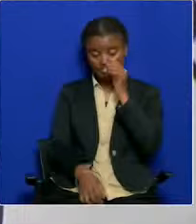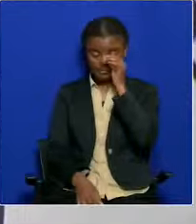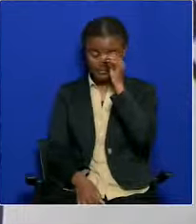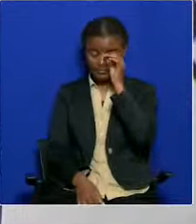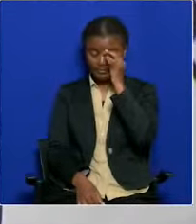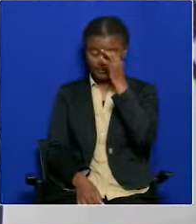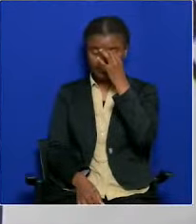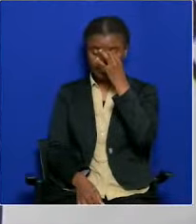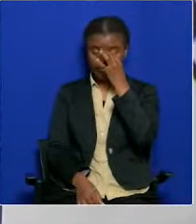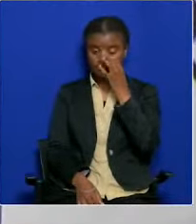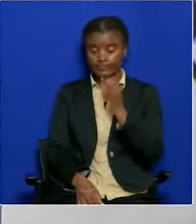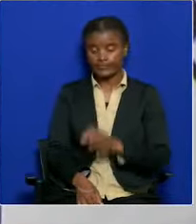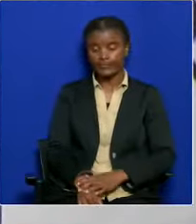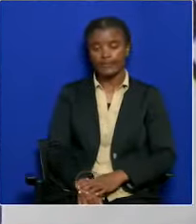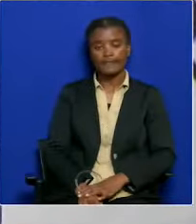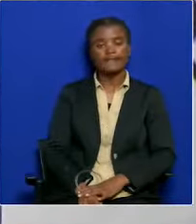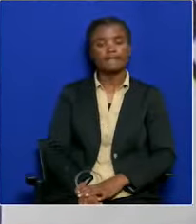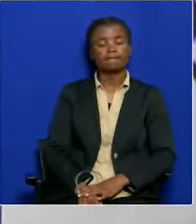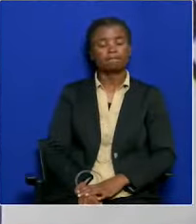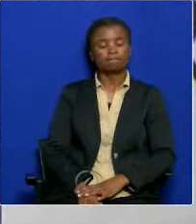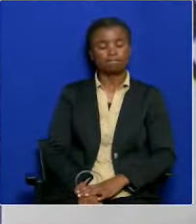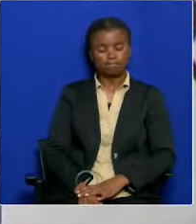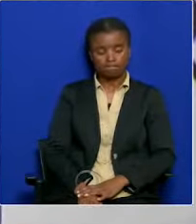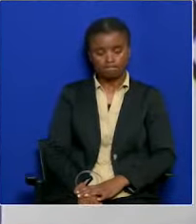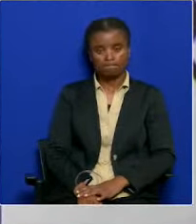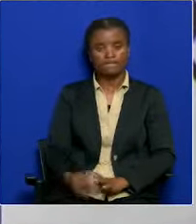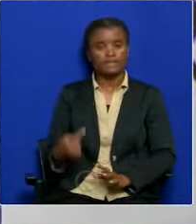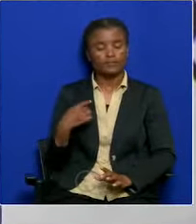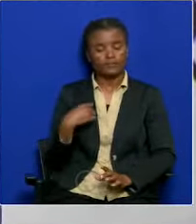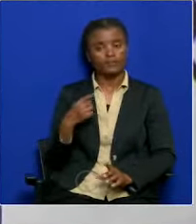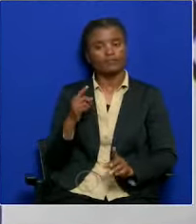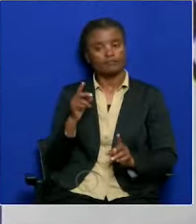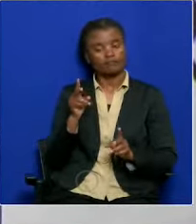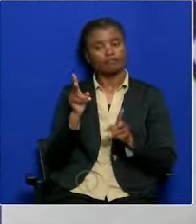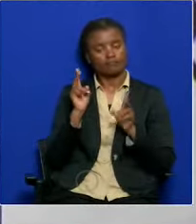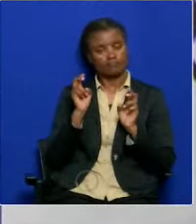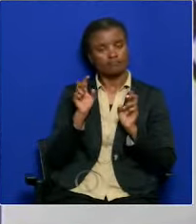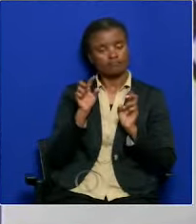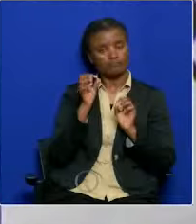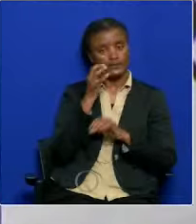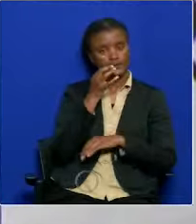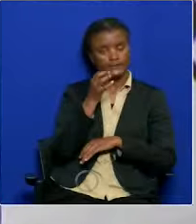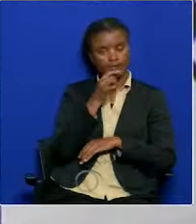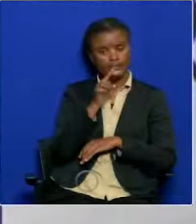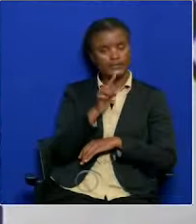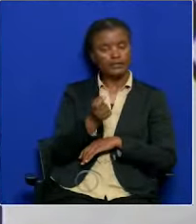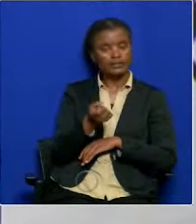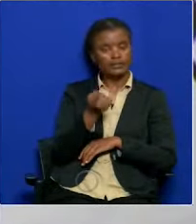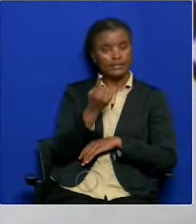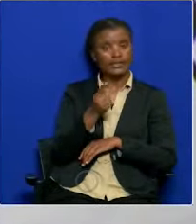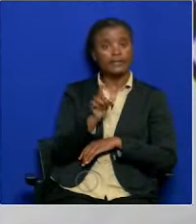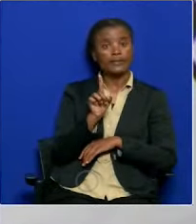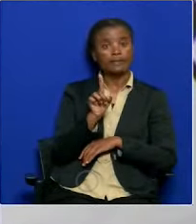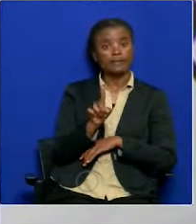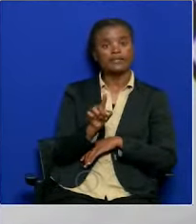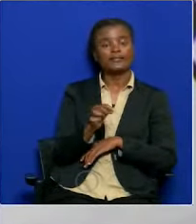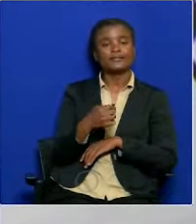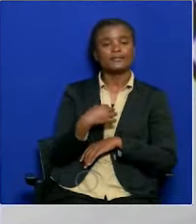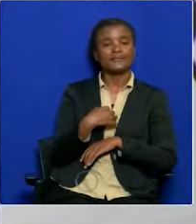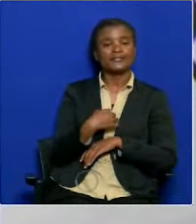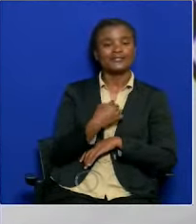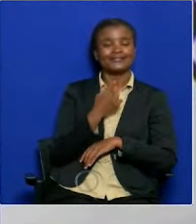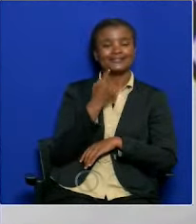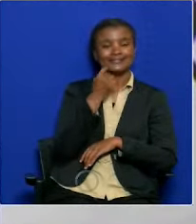I hear what you are saying, but I'm saying, with that in mind, he left me and went to other